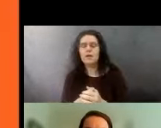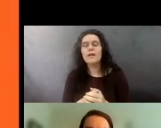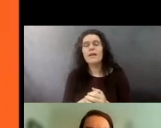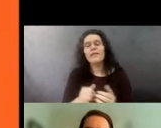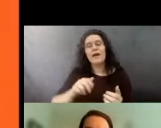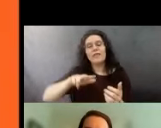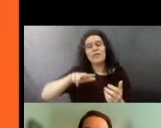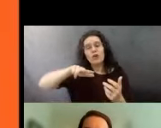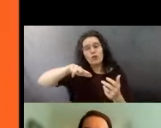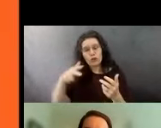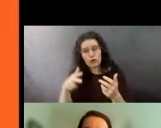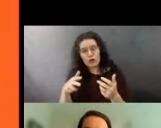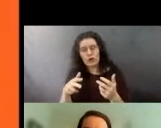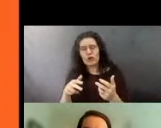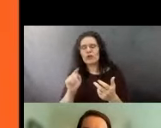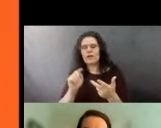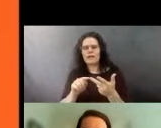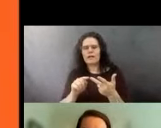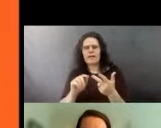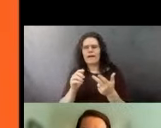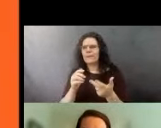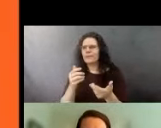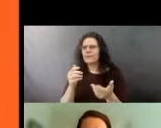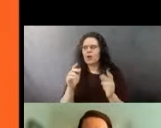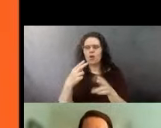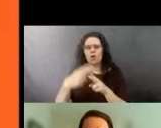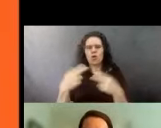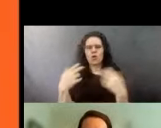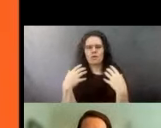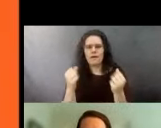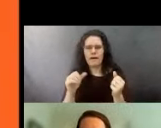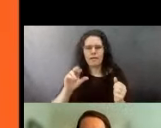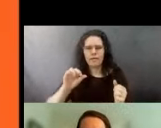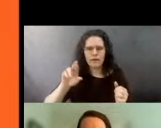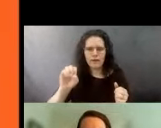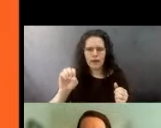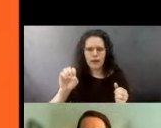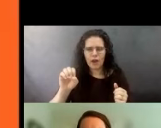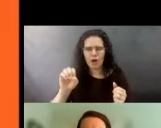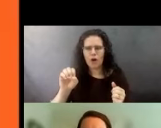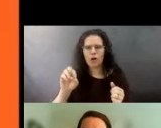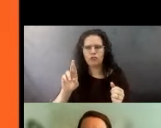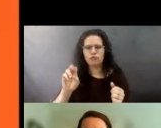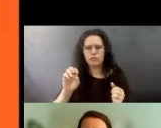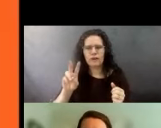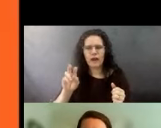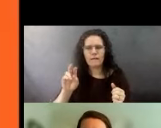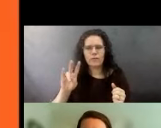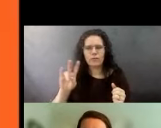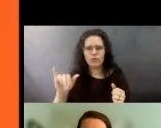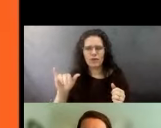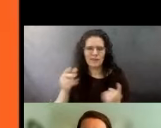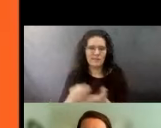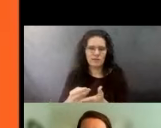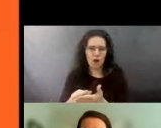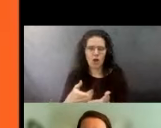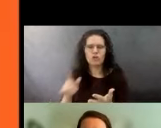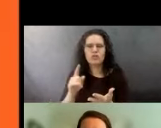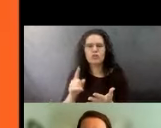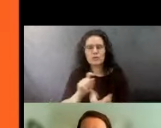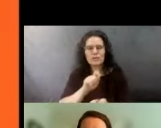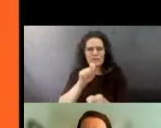So there's a dollar benefit that can be assigned to the amount of services that are attained through partnership with